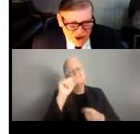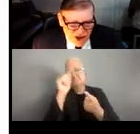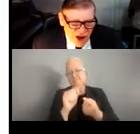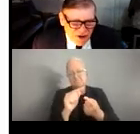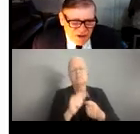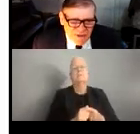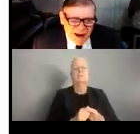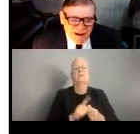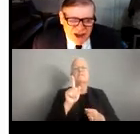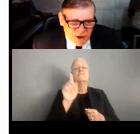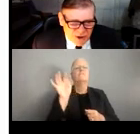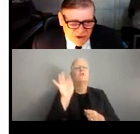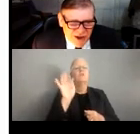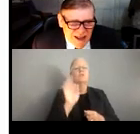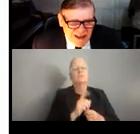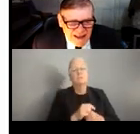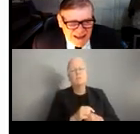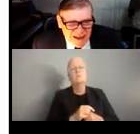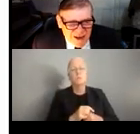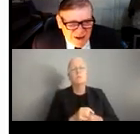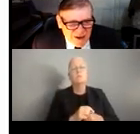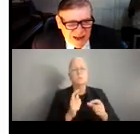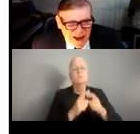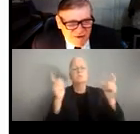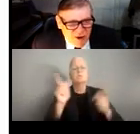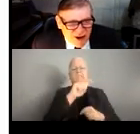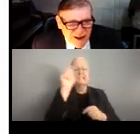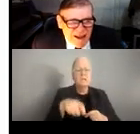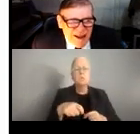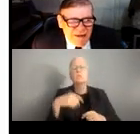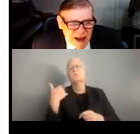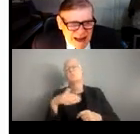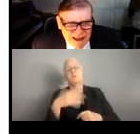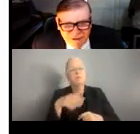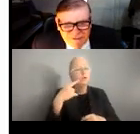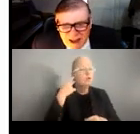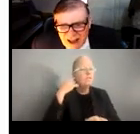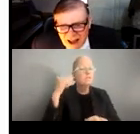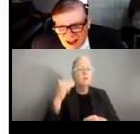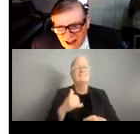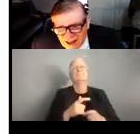Florida, just over from there, is huge. Texas, huge. California, massive.